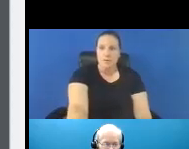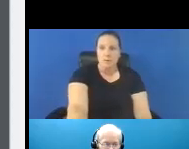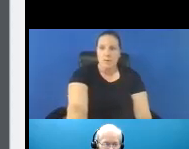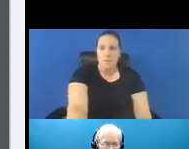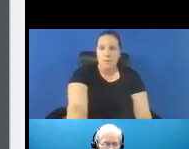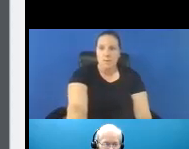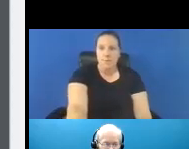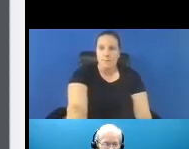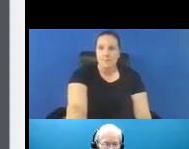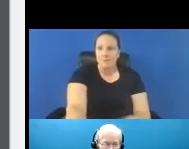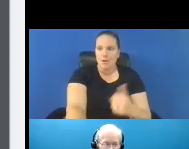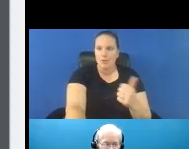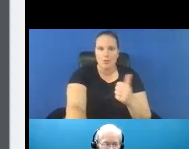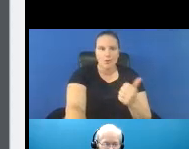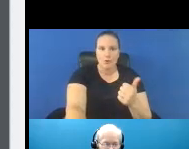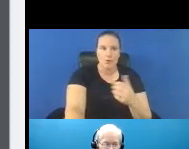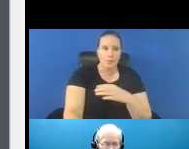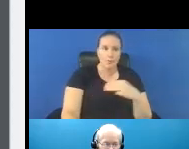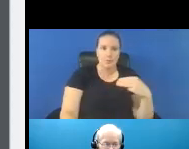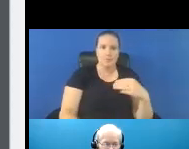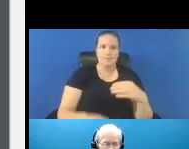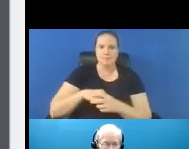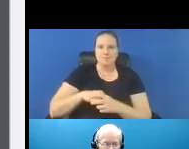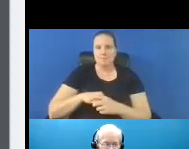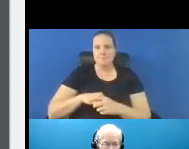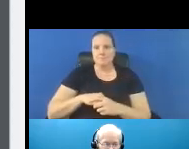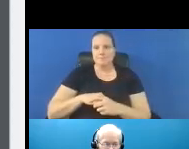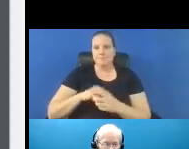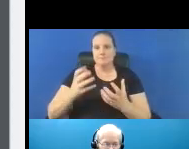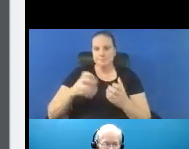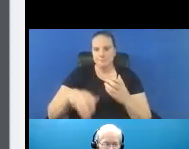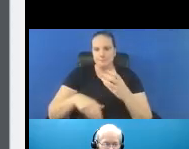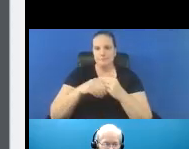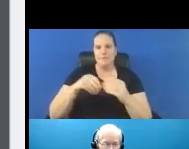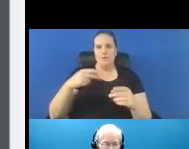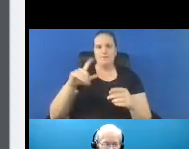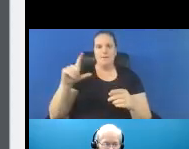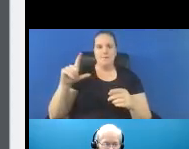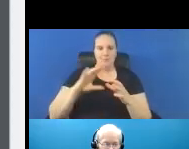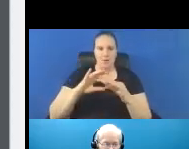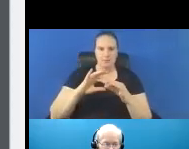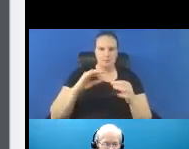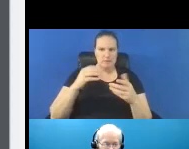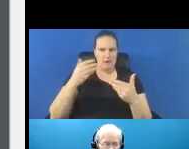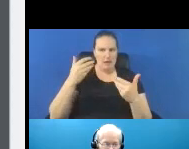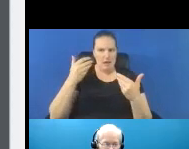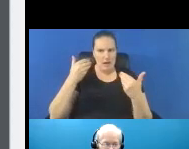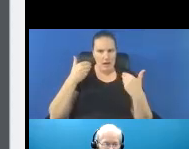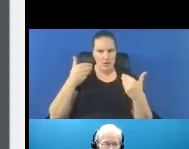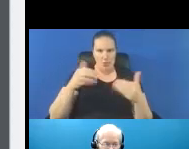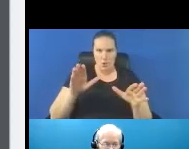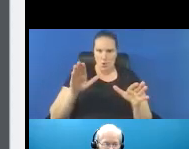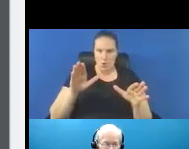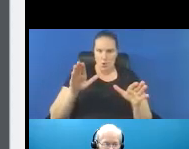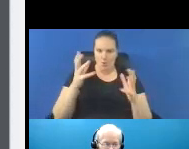Any other member? So I'll just add to Phil's comment that I don't know that I would want this done